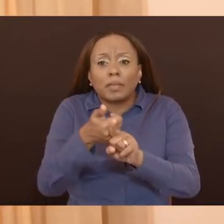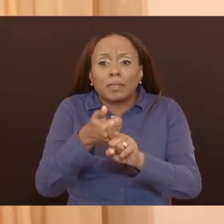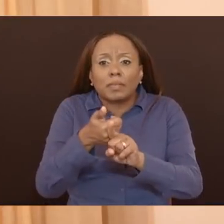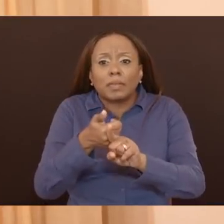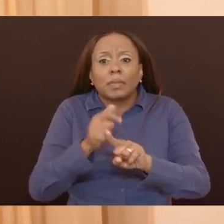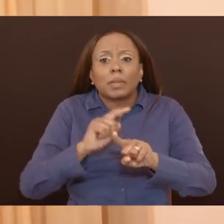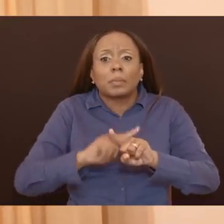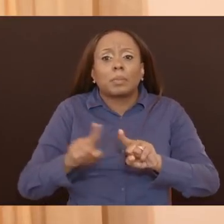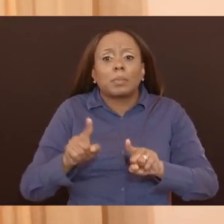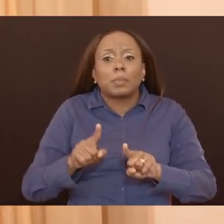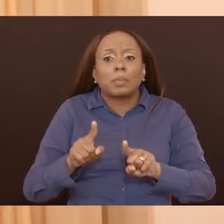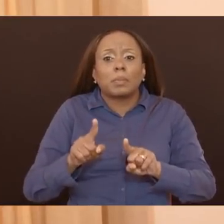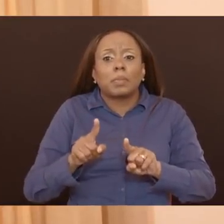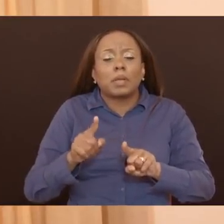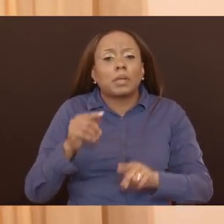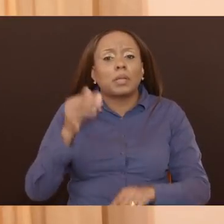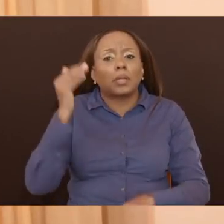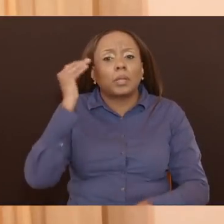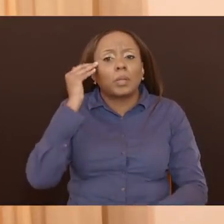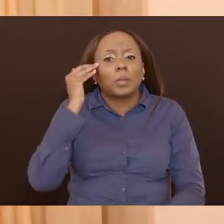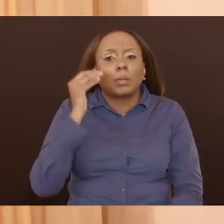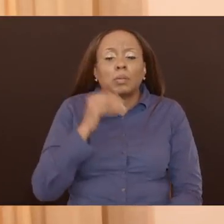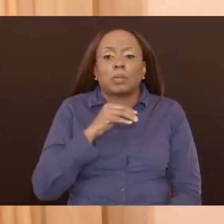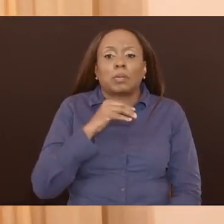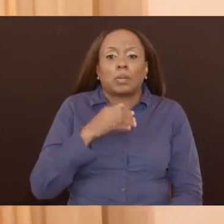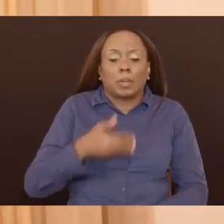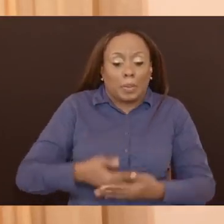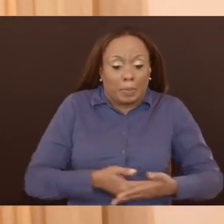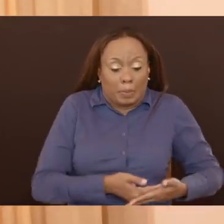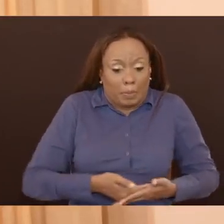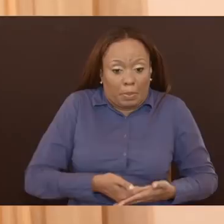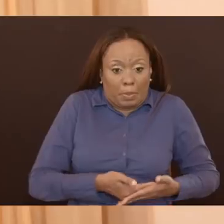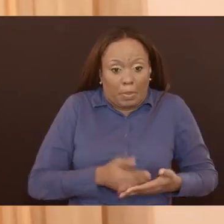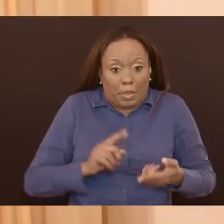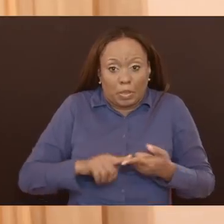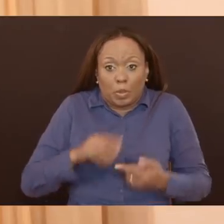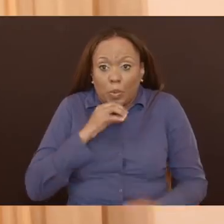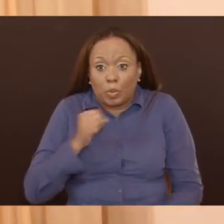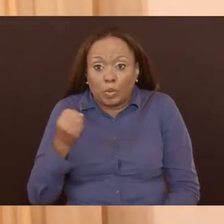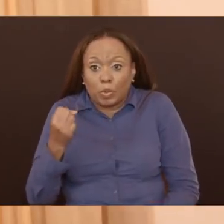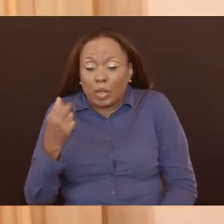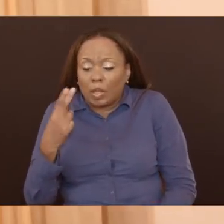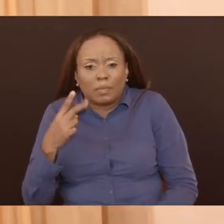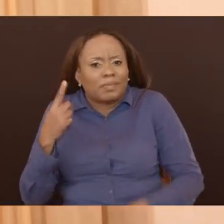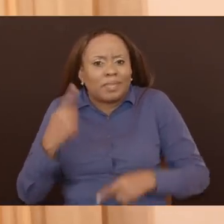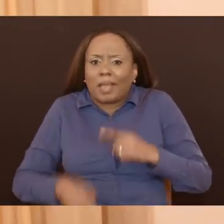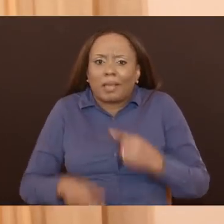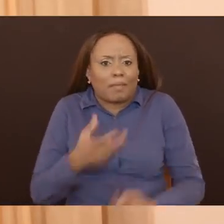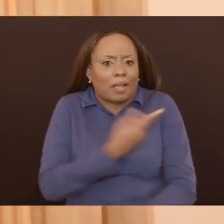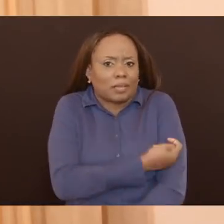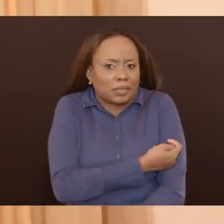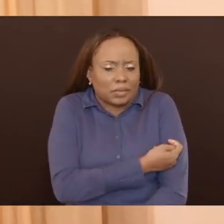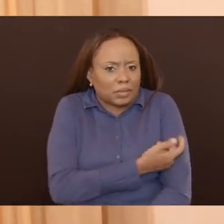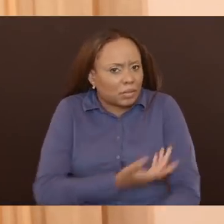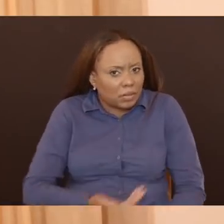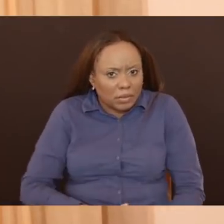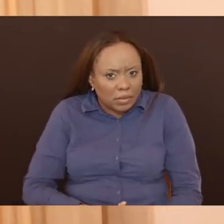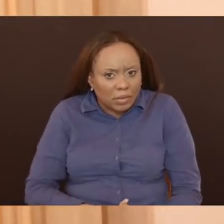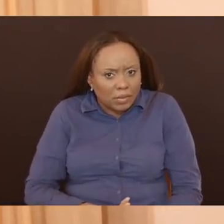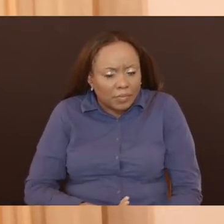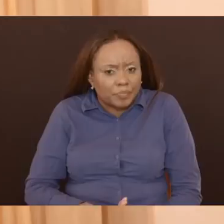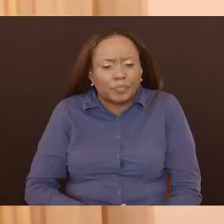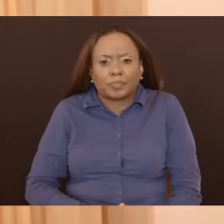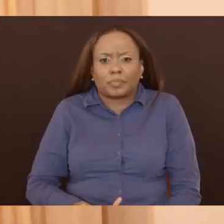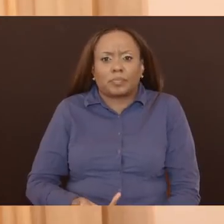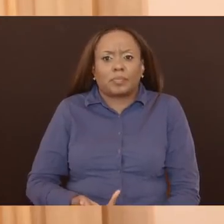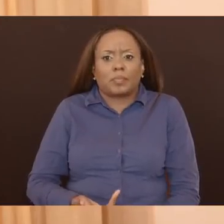group between 0 and 12, baby and 12, they can't have a vaccine yet. And while we expect to